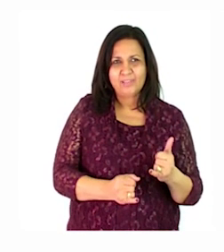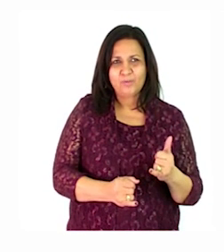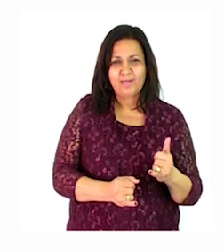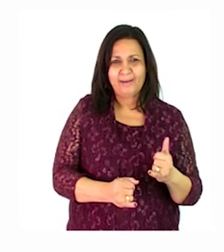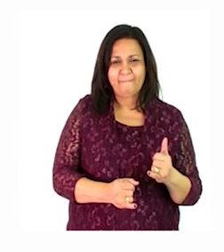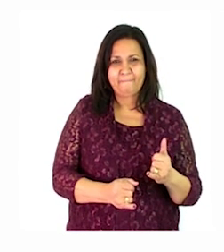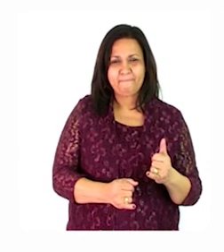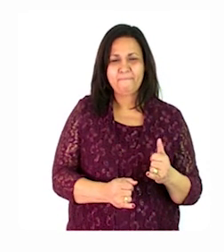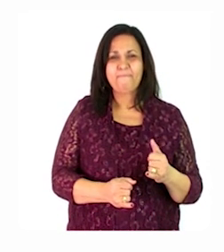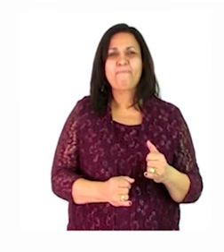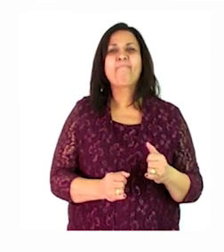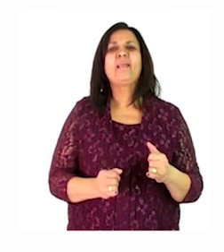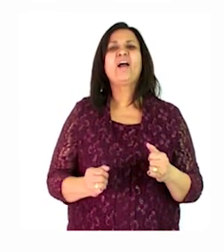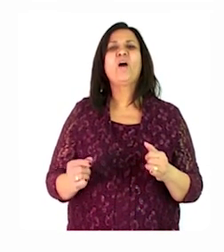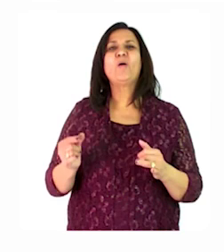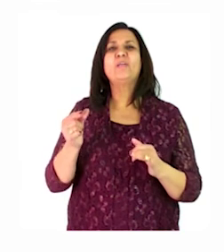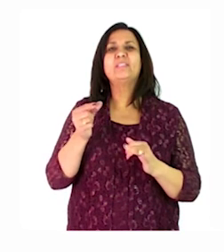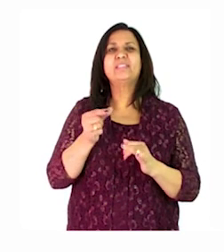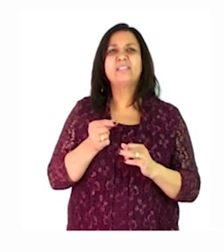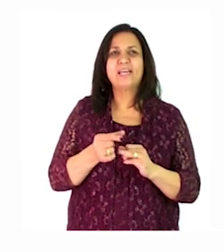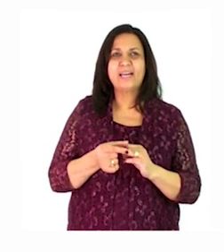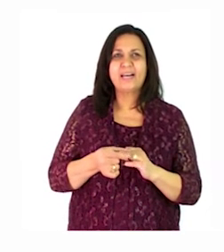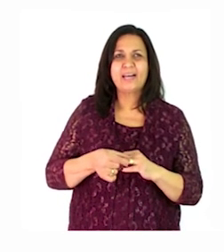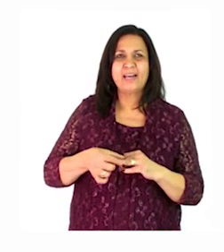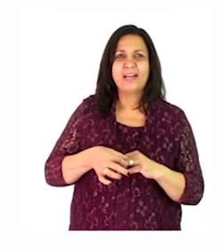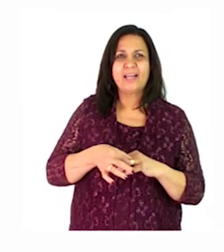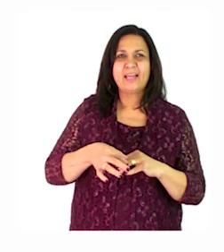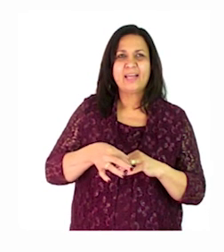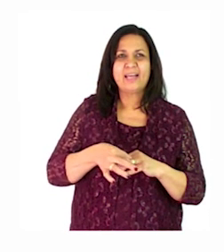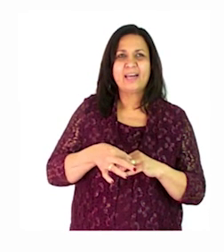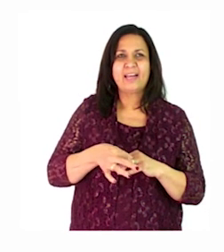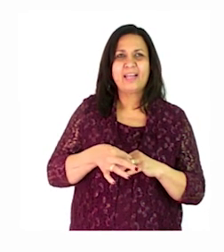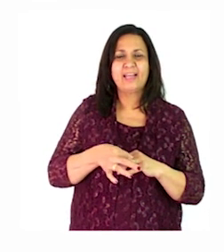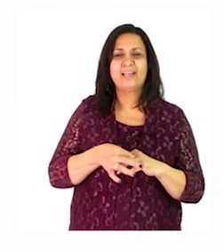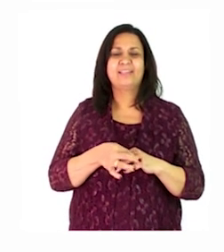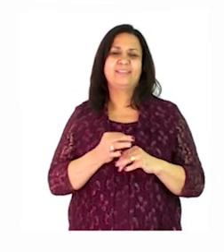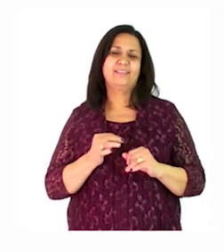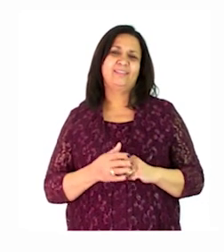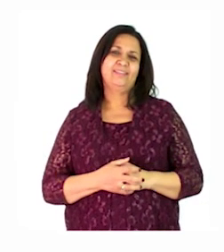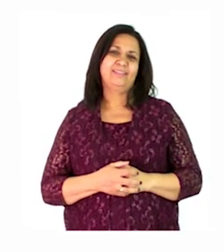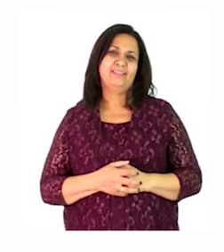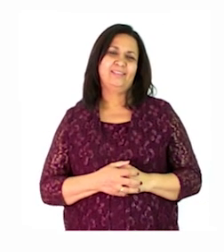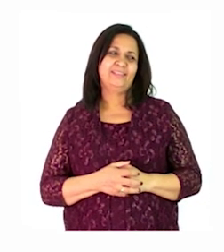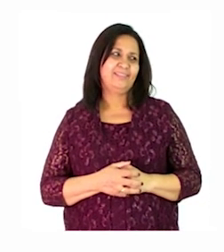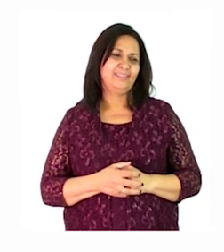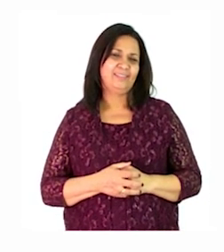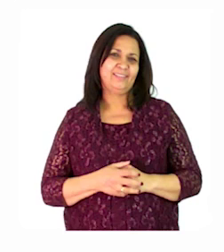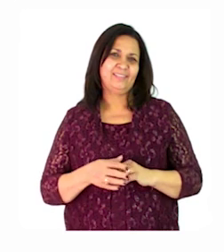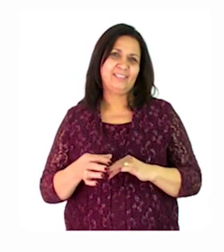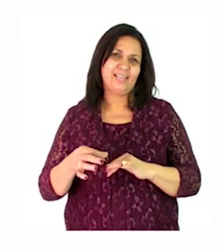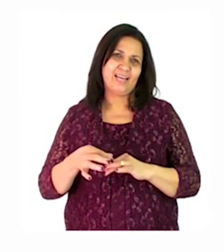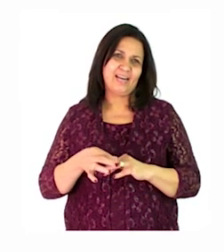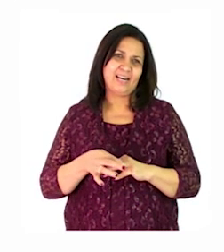picture, just below the bus. What do we call that